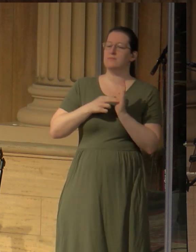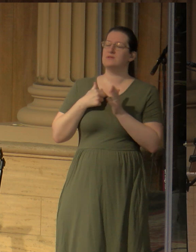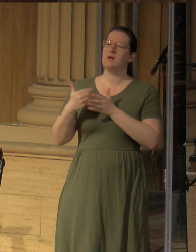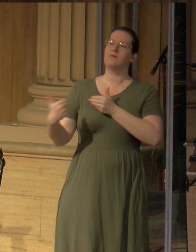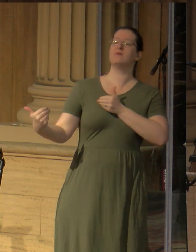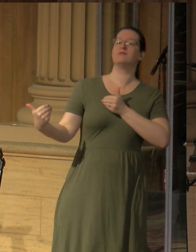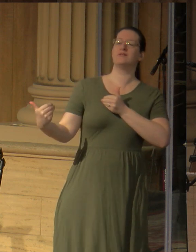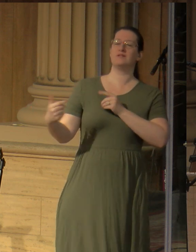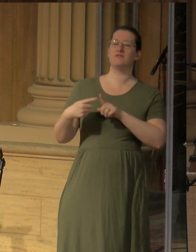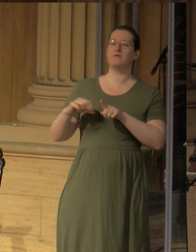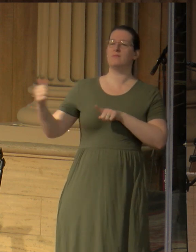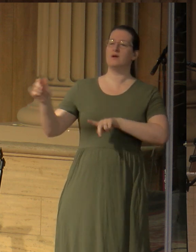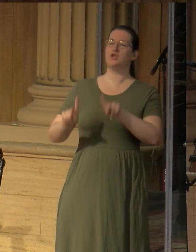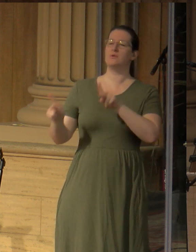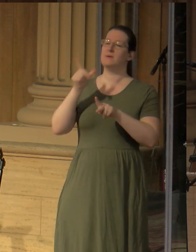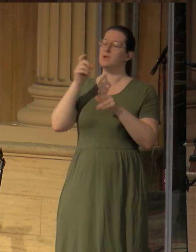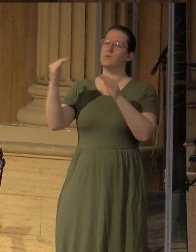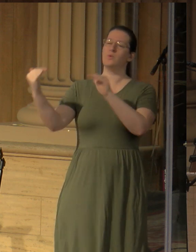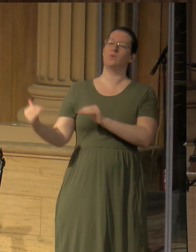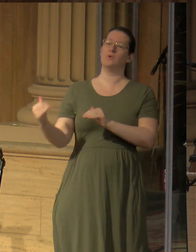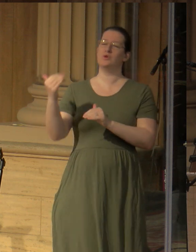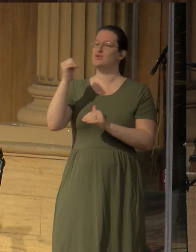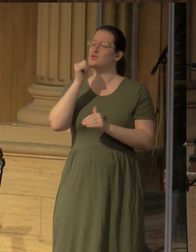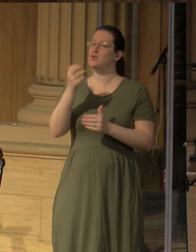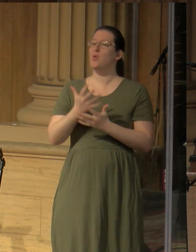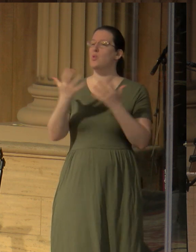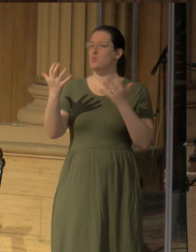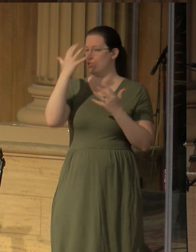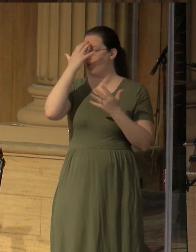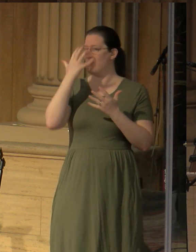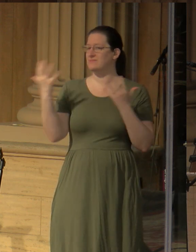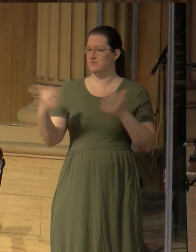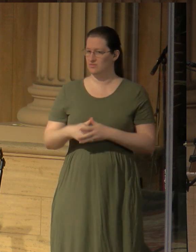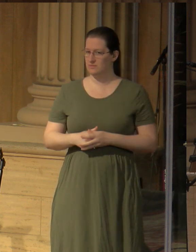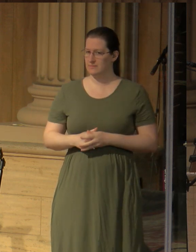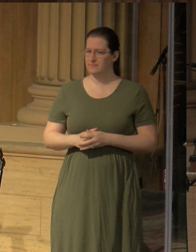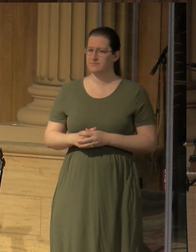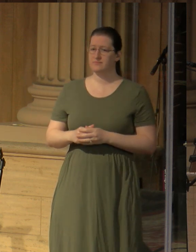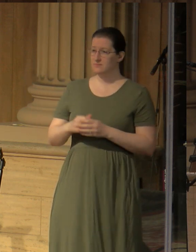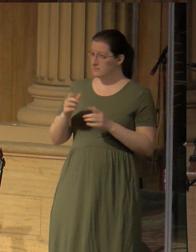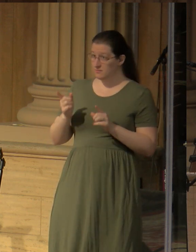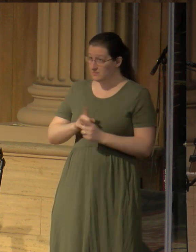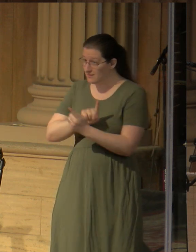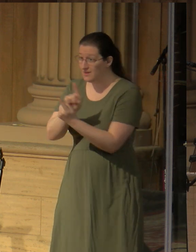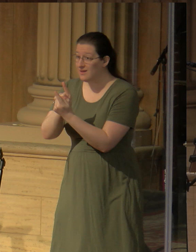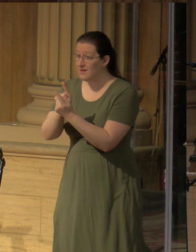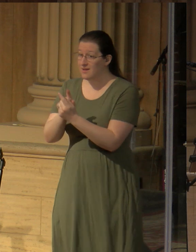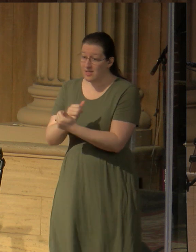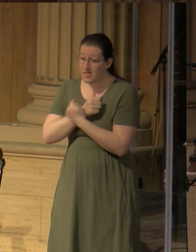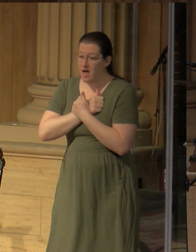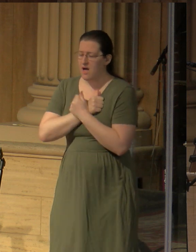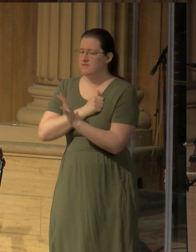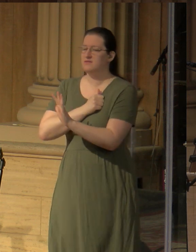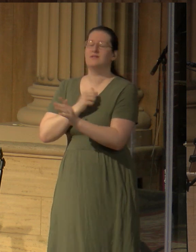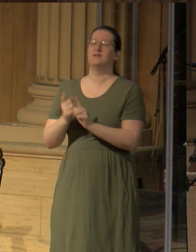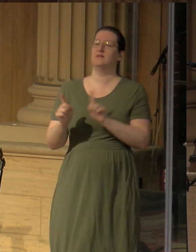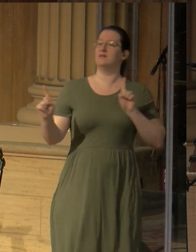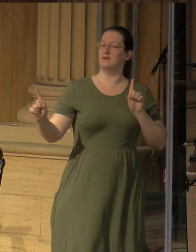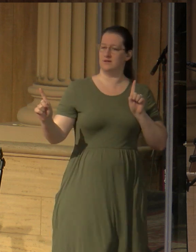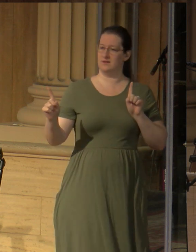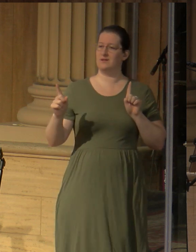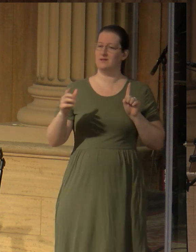don't move toward those in need in love, but they back away and use their doctrine to kind of stay aloof from everybody